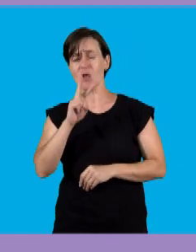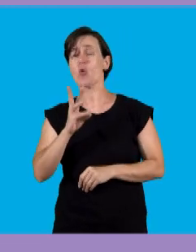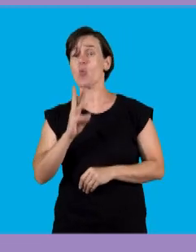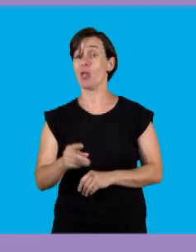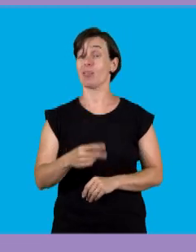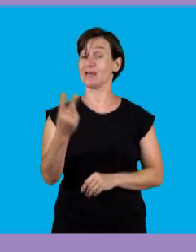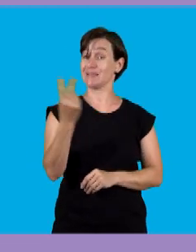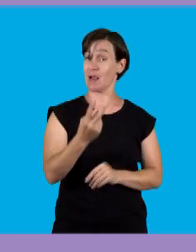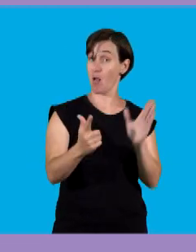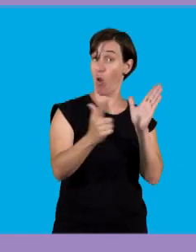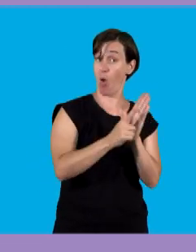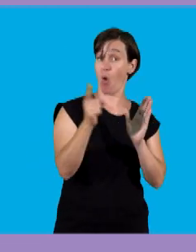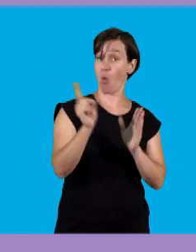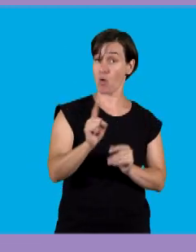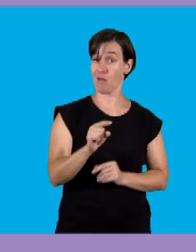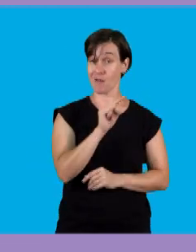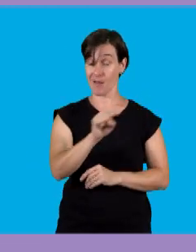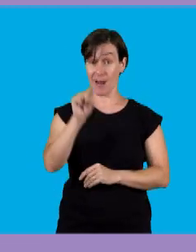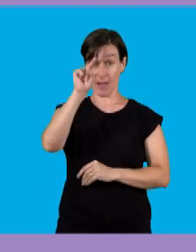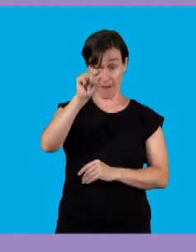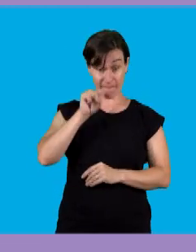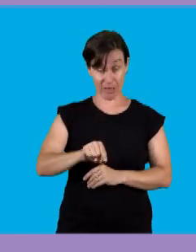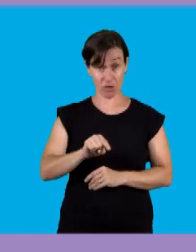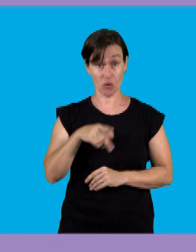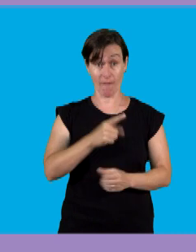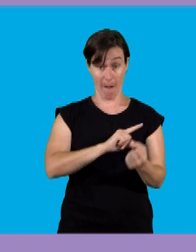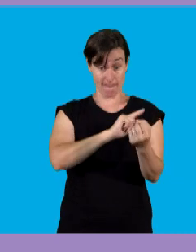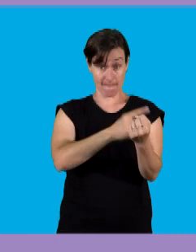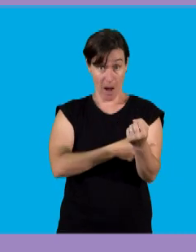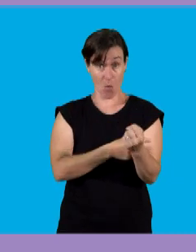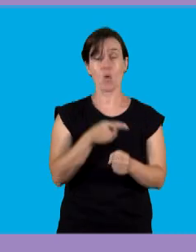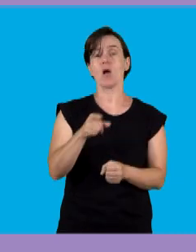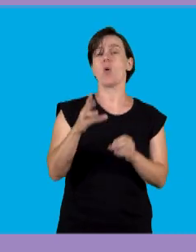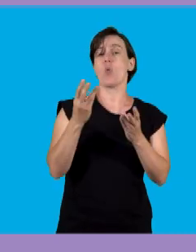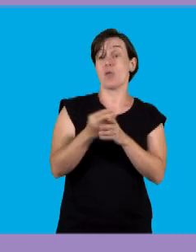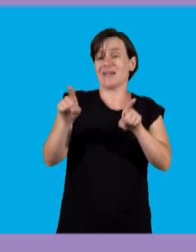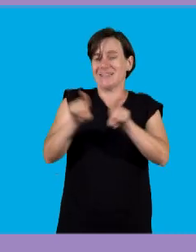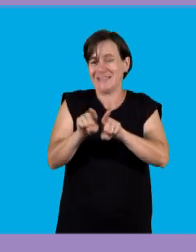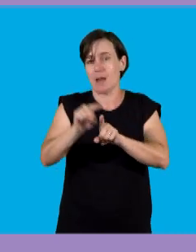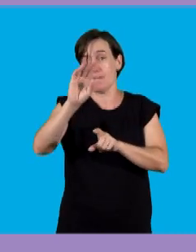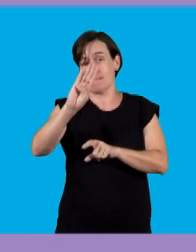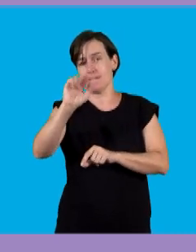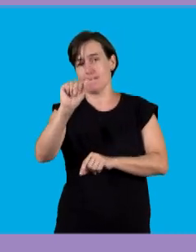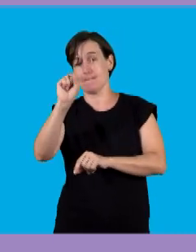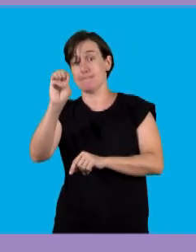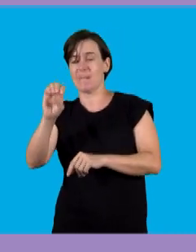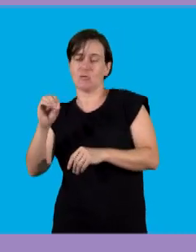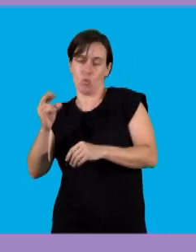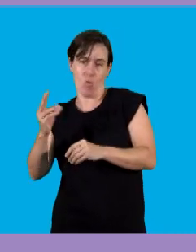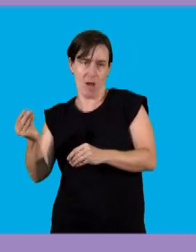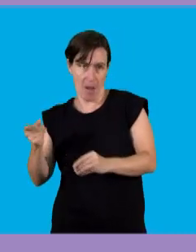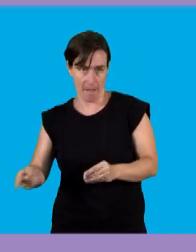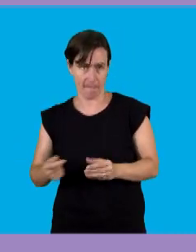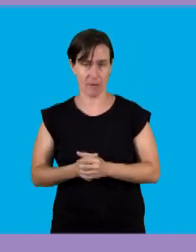exponents, and that is division of powers of the same base. Let's see what pre-knowledge we must